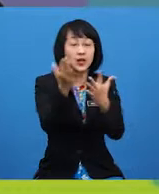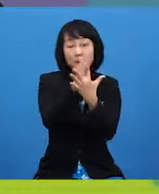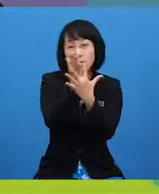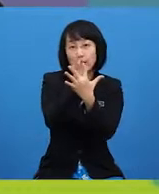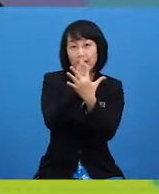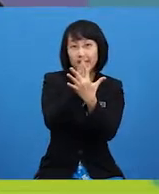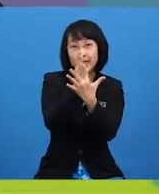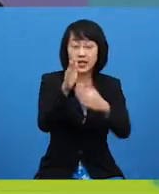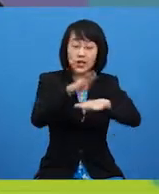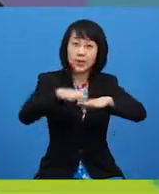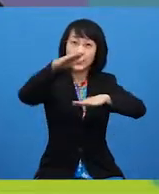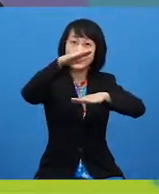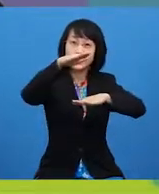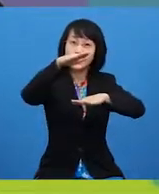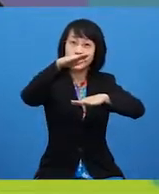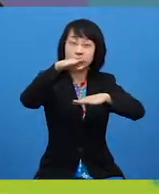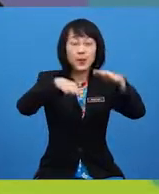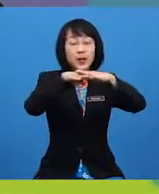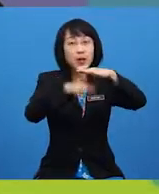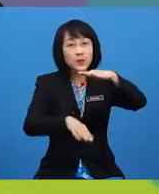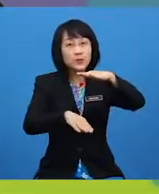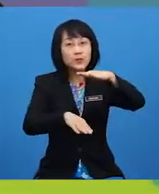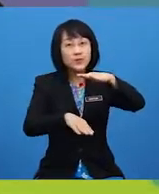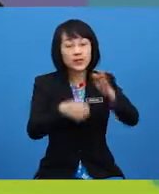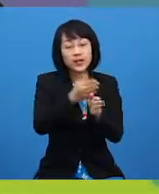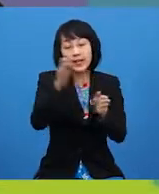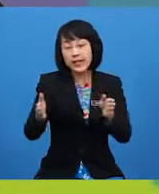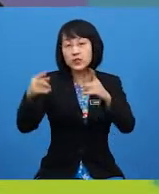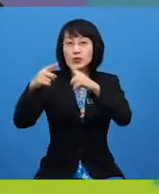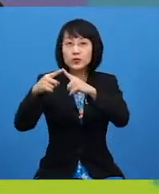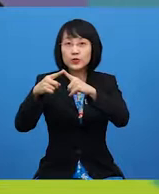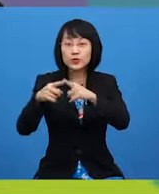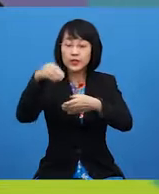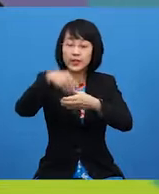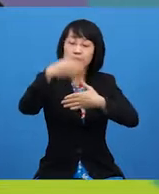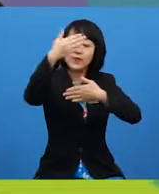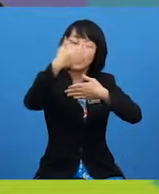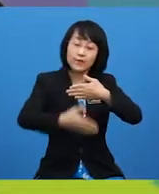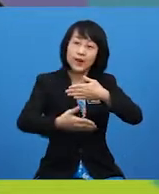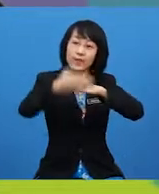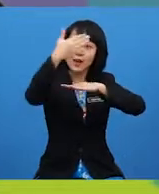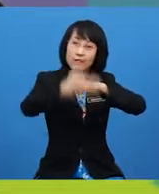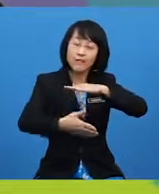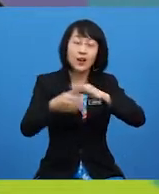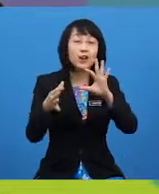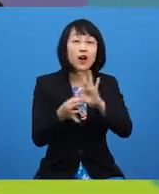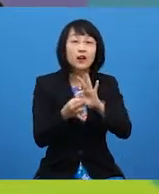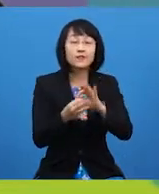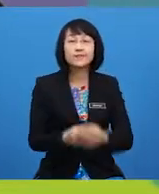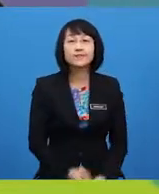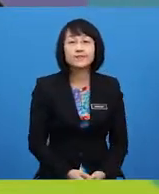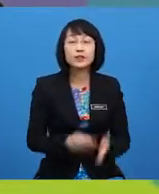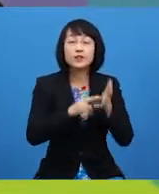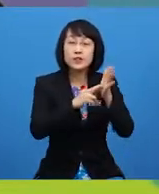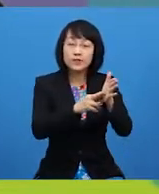between, above, below, next to, in front of, are also referred to